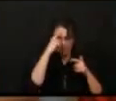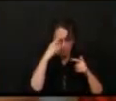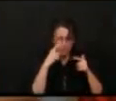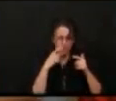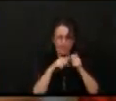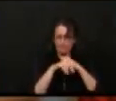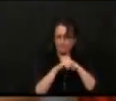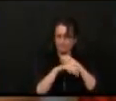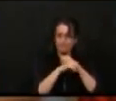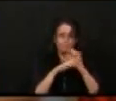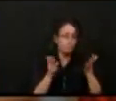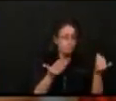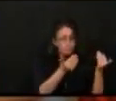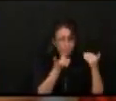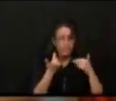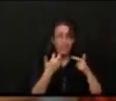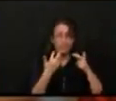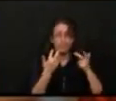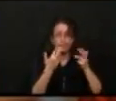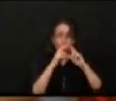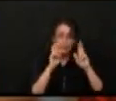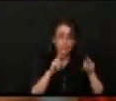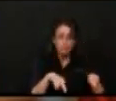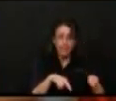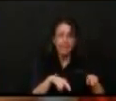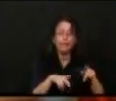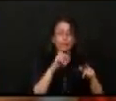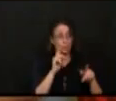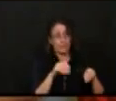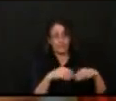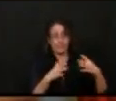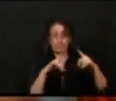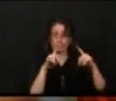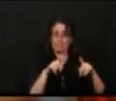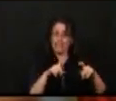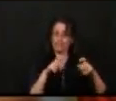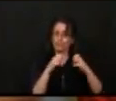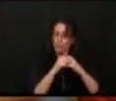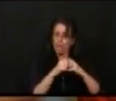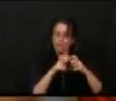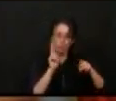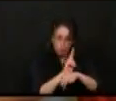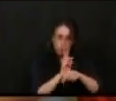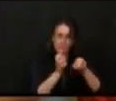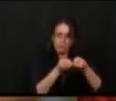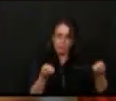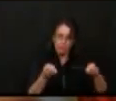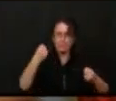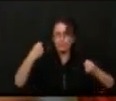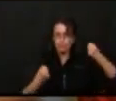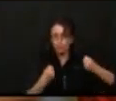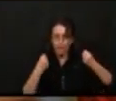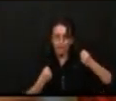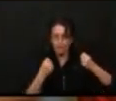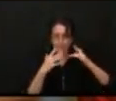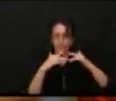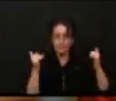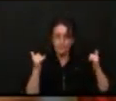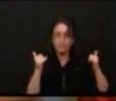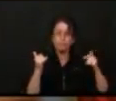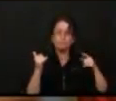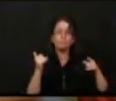received resumes. We did some practicals with the mechanics, and we didn't have anybody that was really fully qualified to take